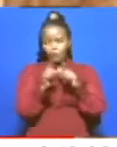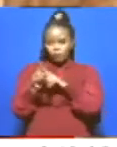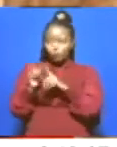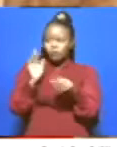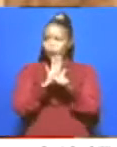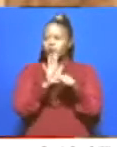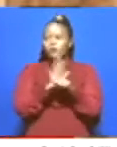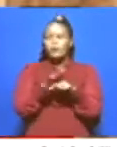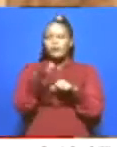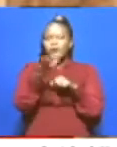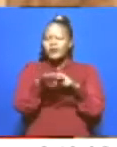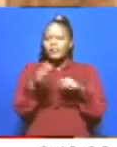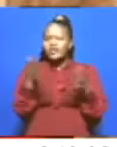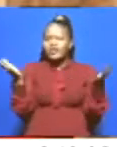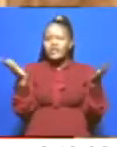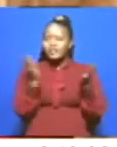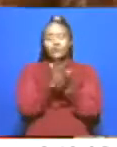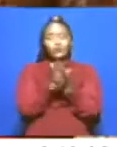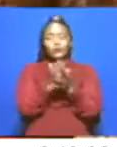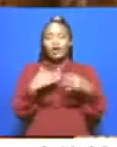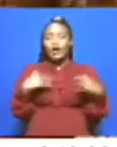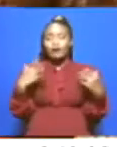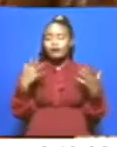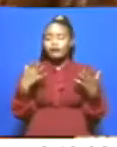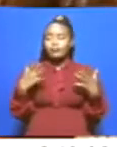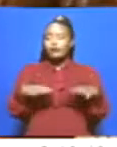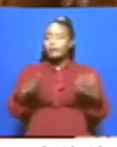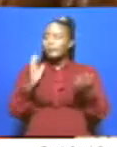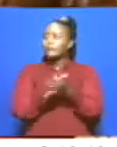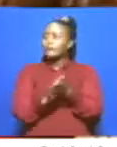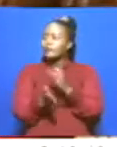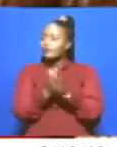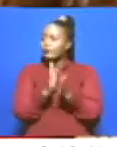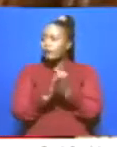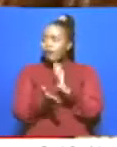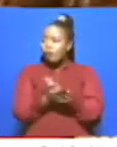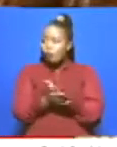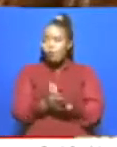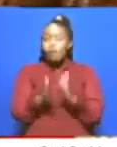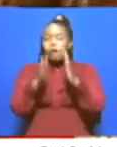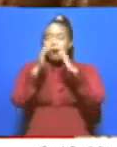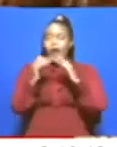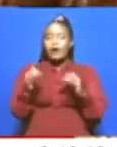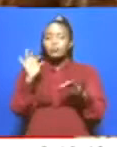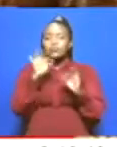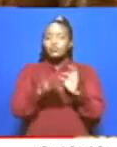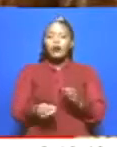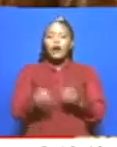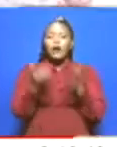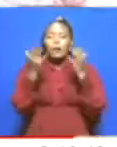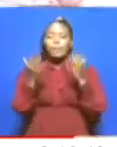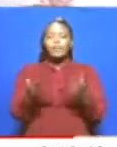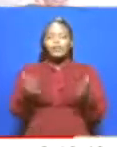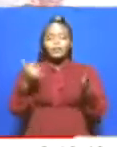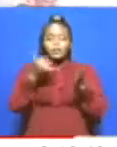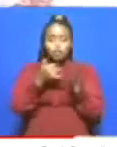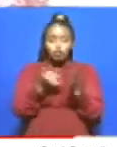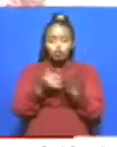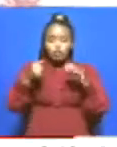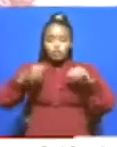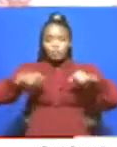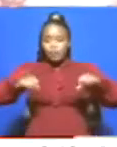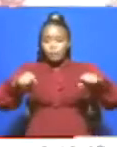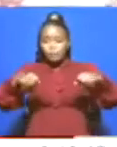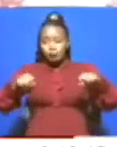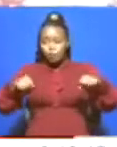it is becoming just a wilderness because nobody is there now. Several houses were torched and a motorbike burnt during the attack. Tumefamiwa na